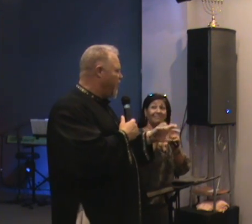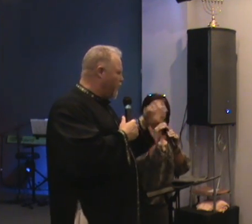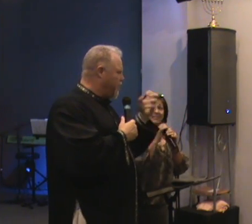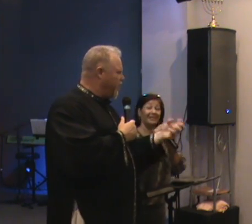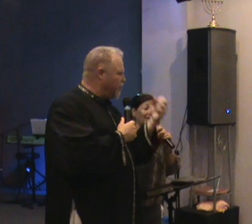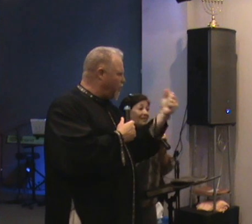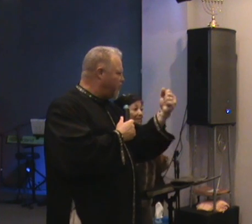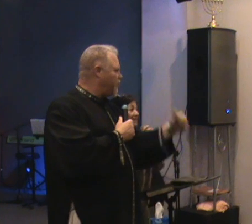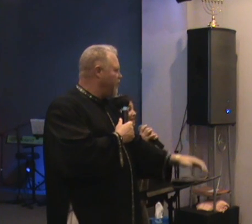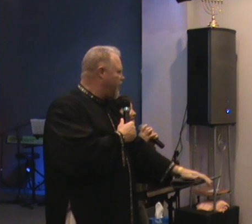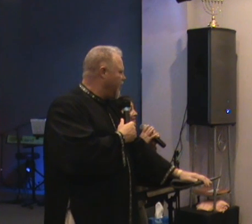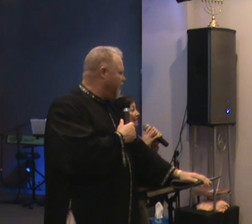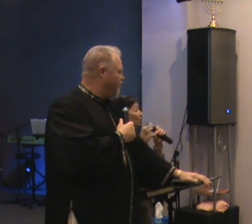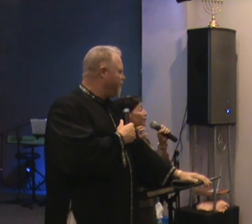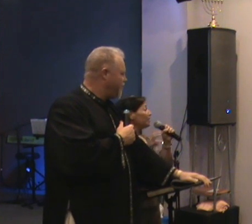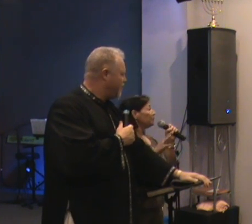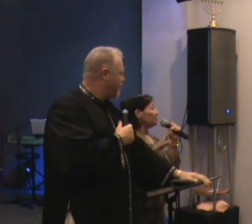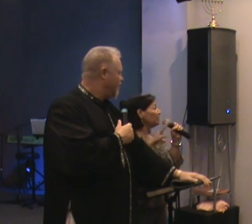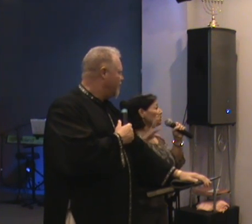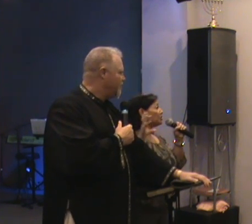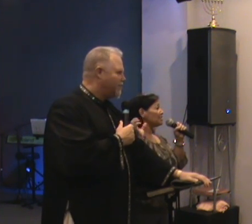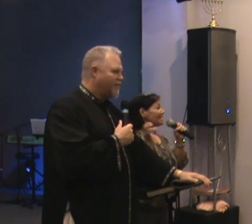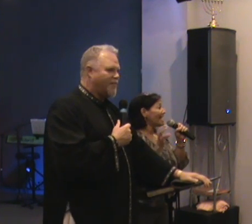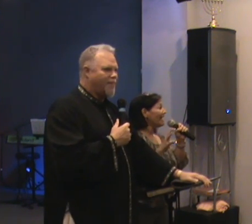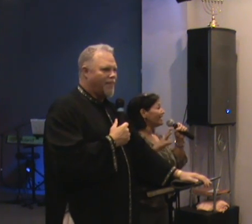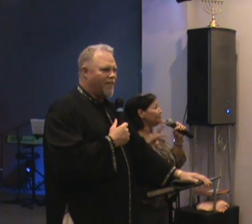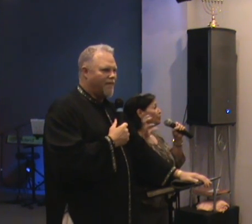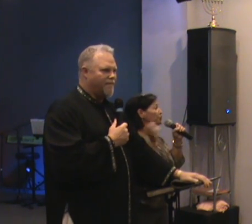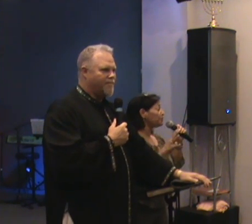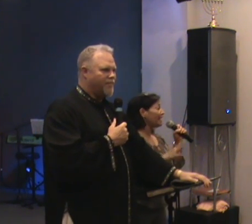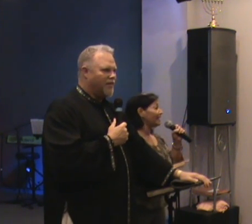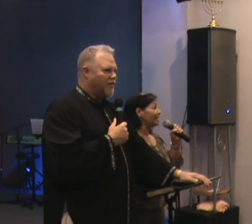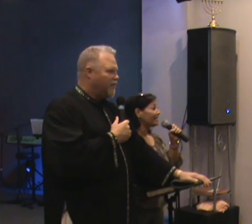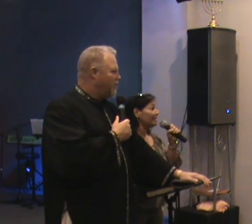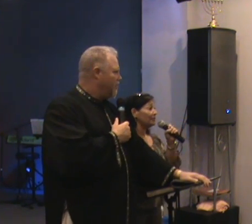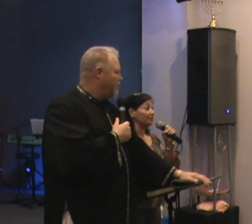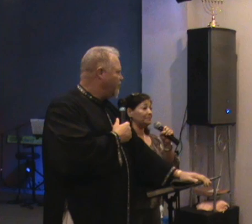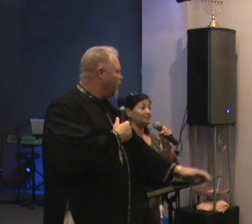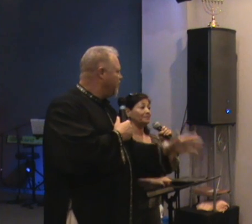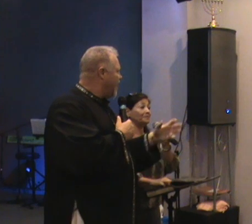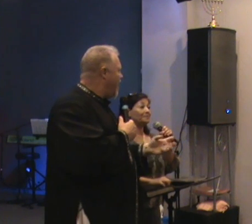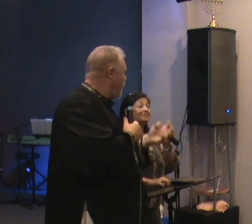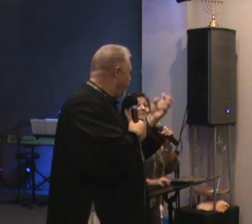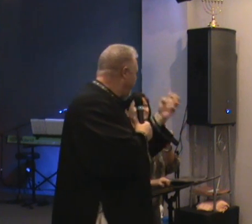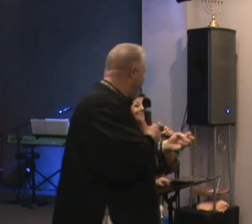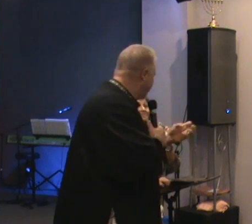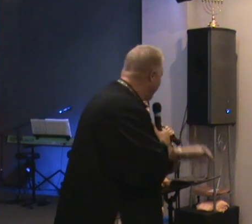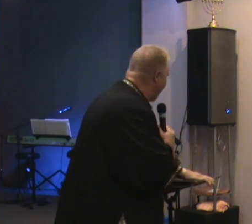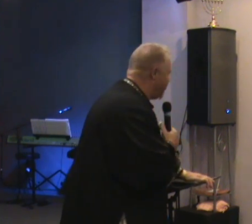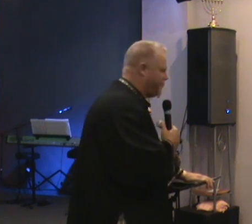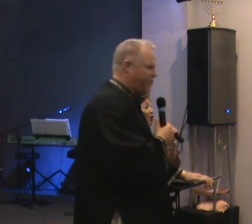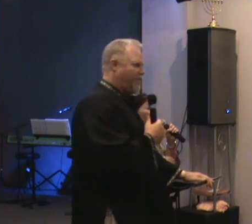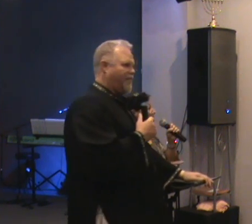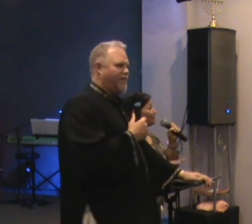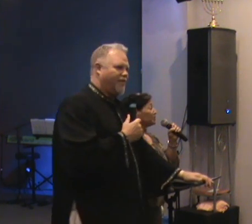area would begin to prosper in the kingdom. El movimiento de Dios en esta área prospere en el reino. And so today we are here